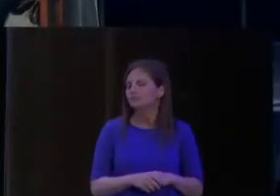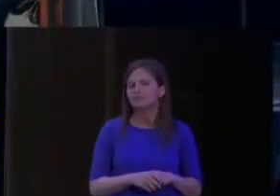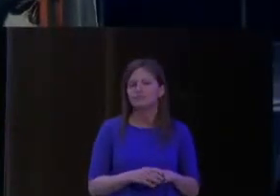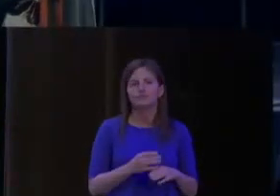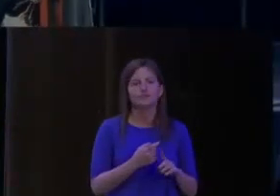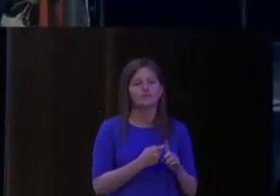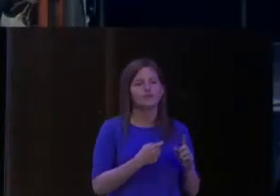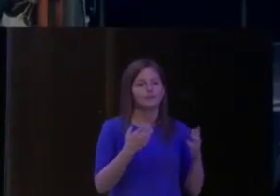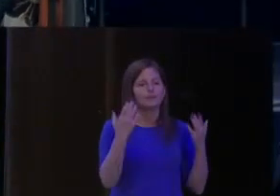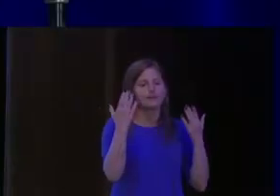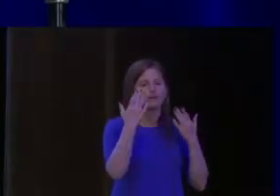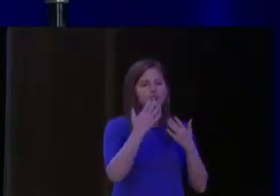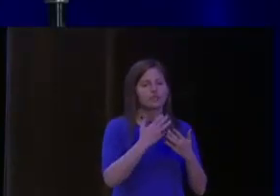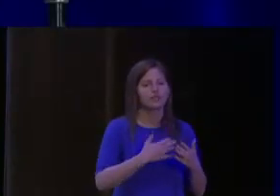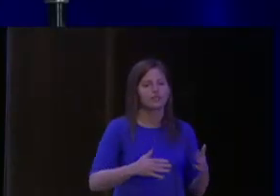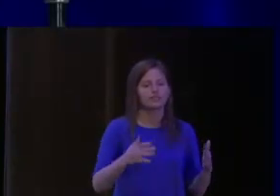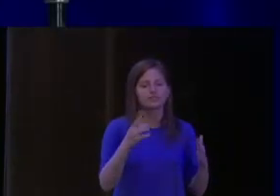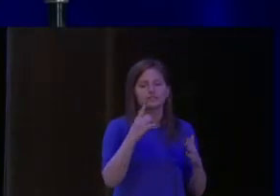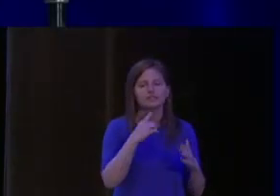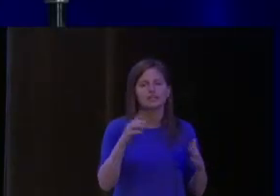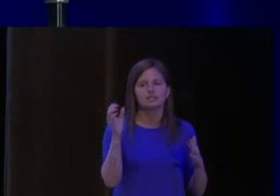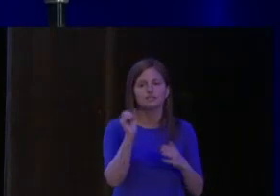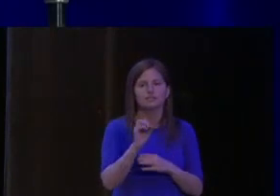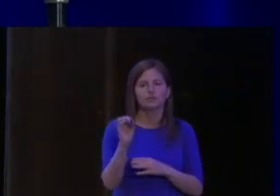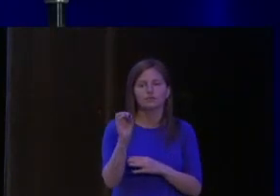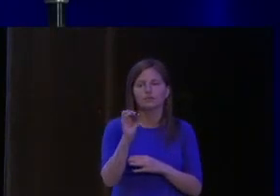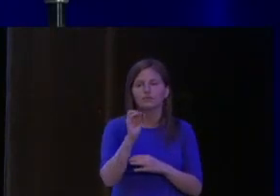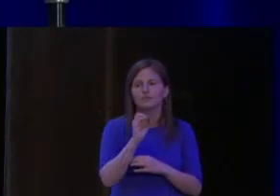Ramadasa sa say so